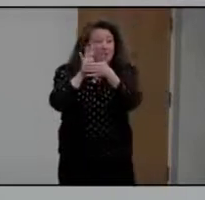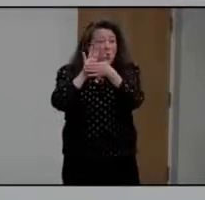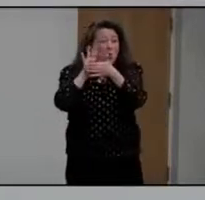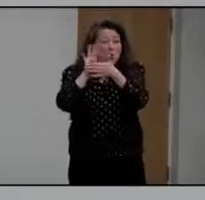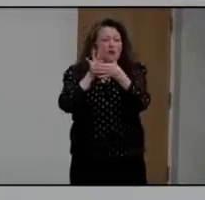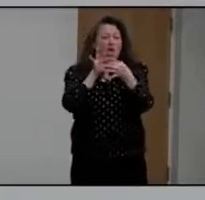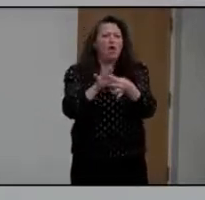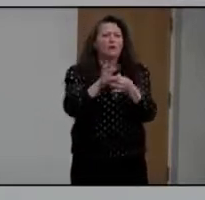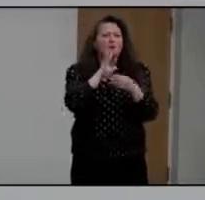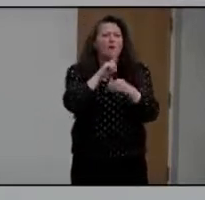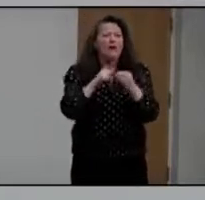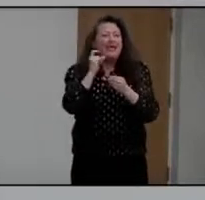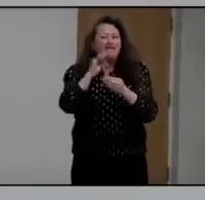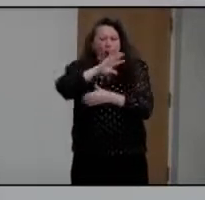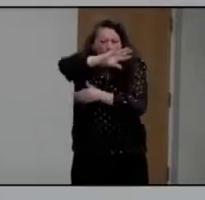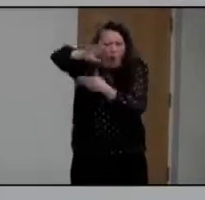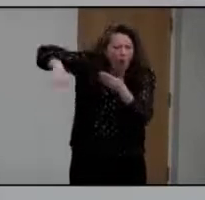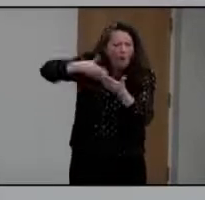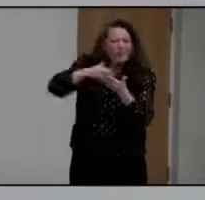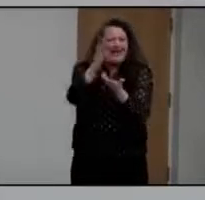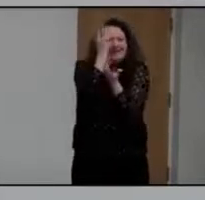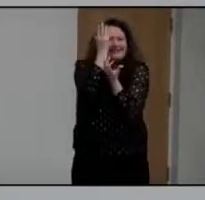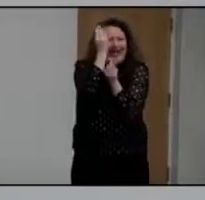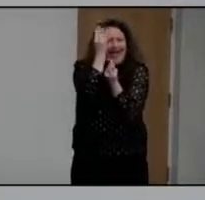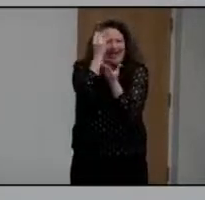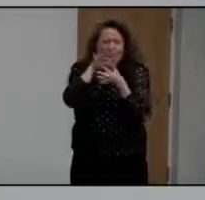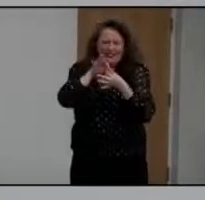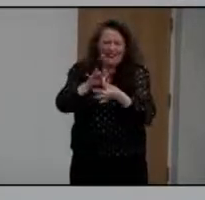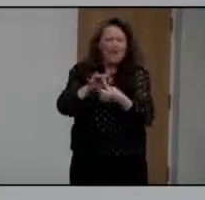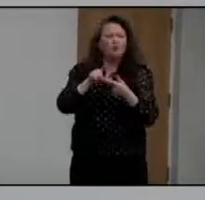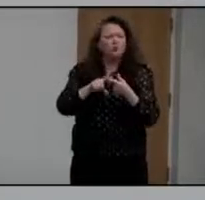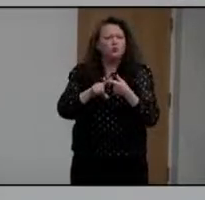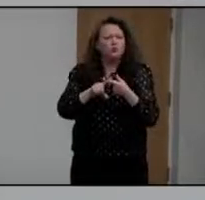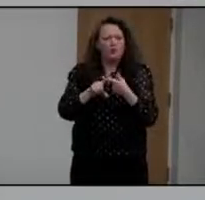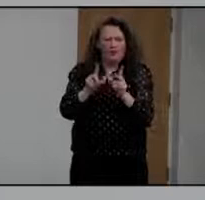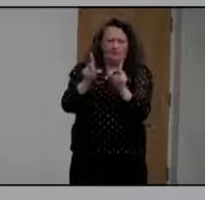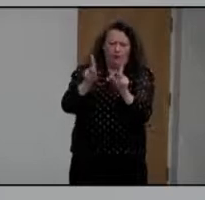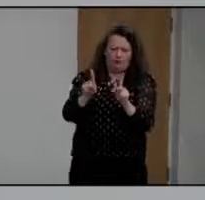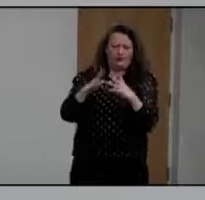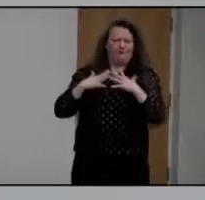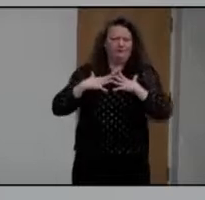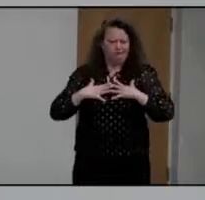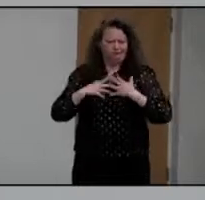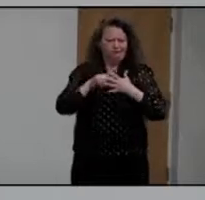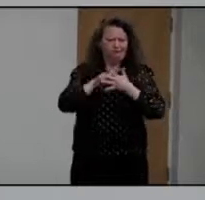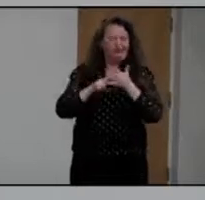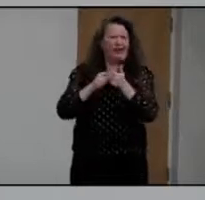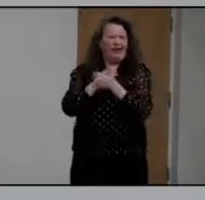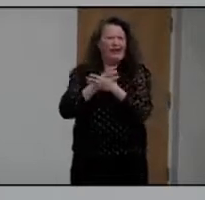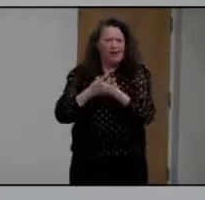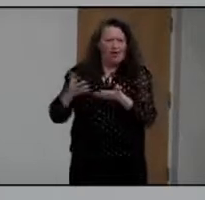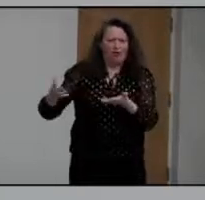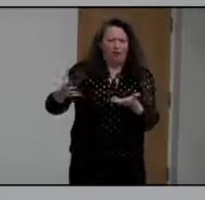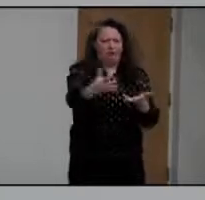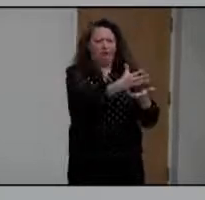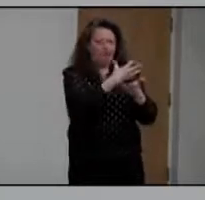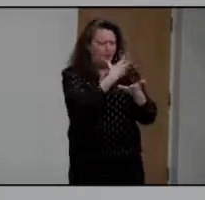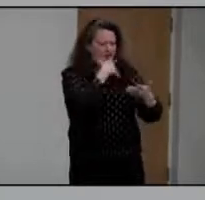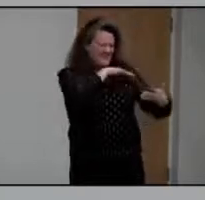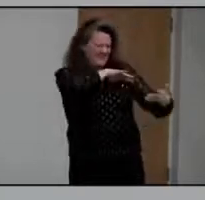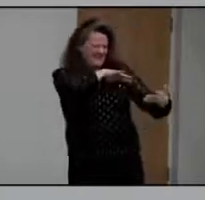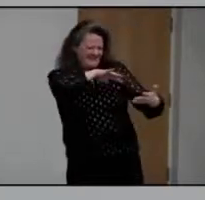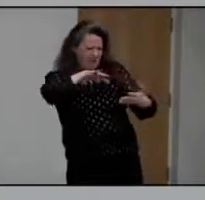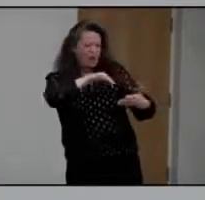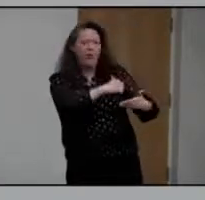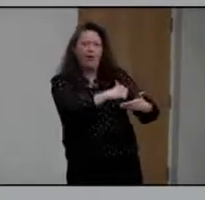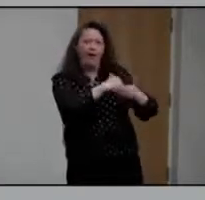saving costs in our public healthcare system, especially in Canada, where we do have a public healthcare system. I think this is what we need to do to educate and sort